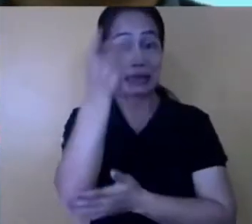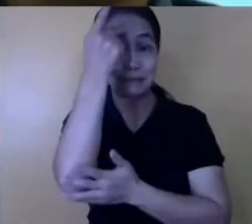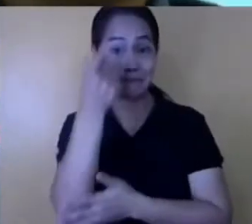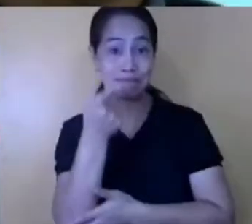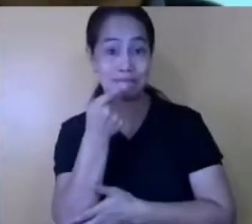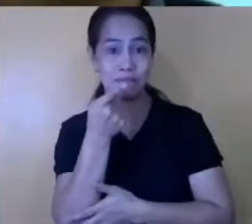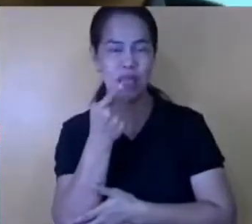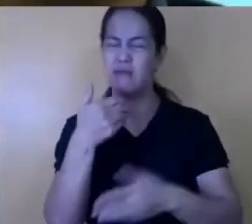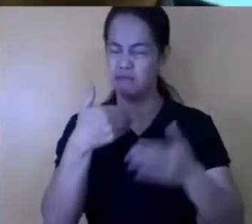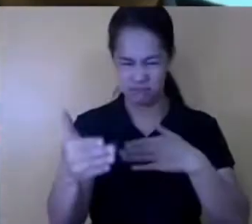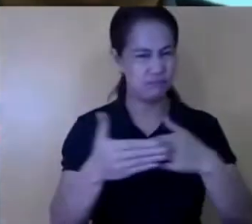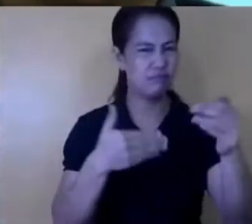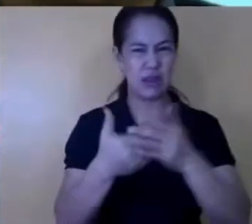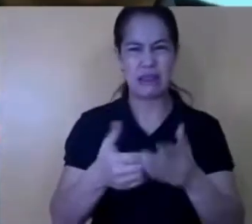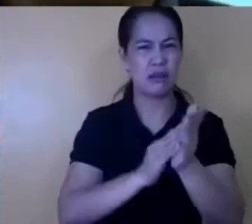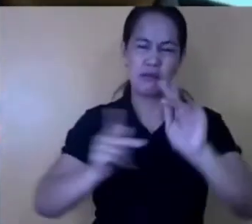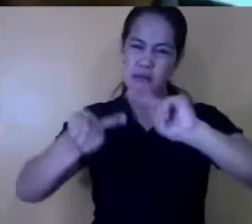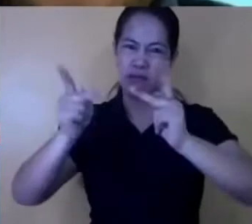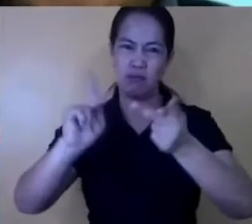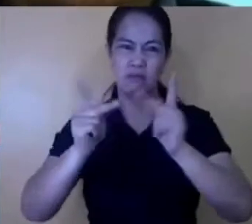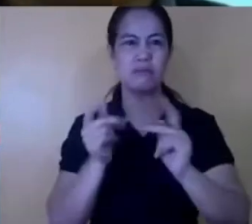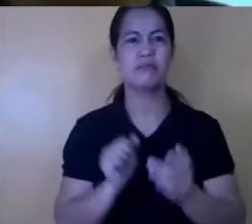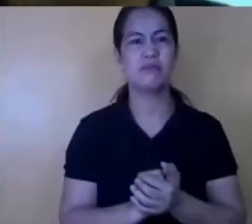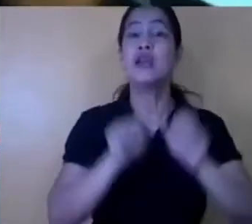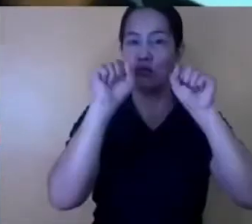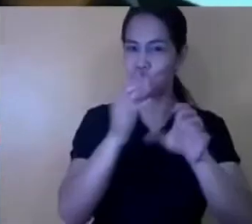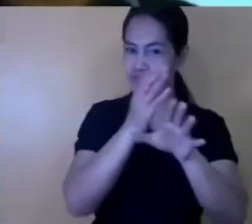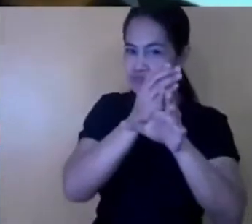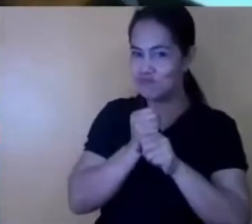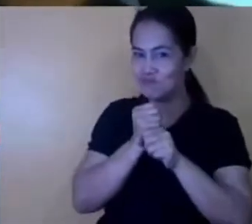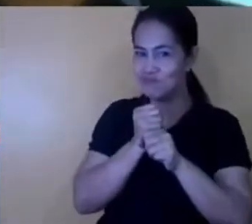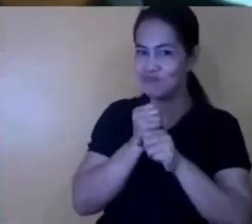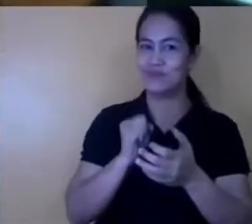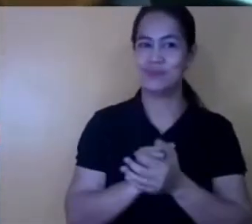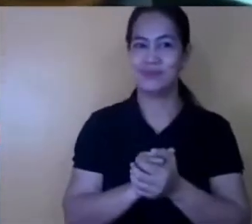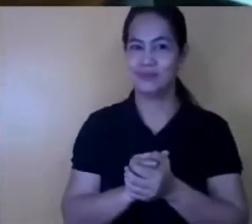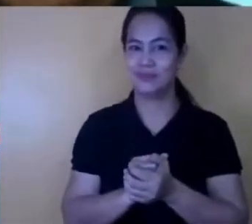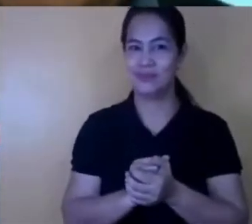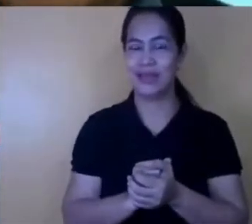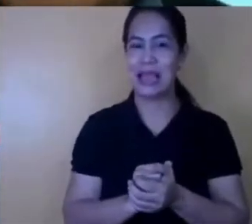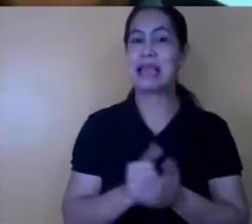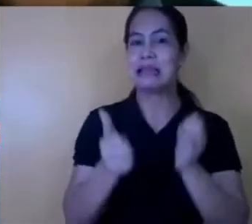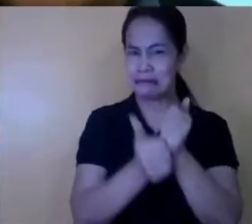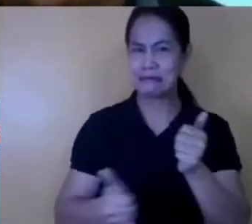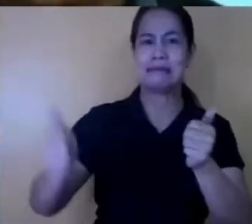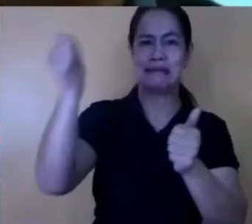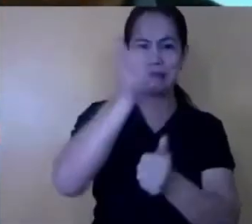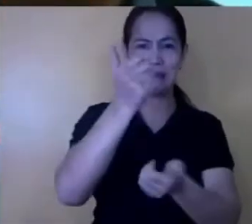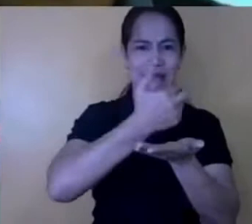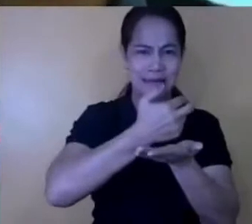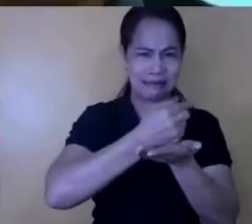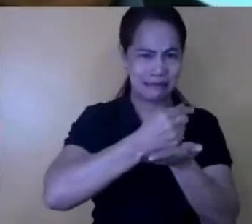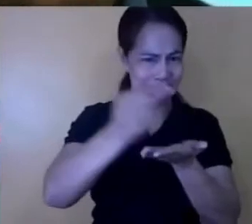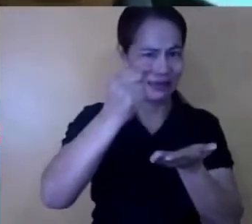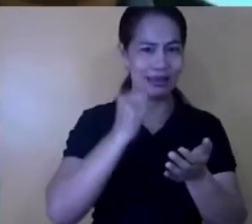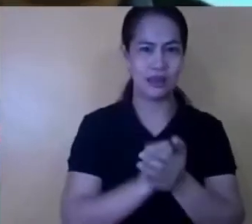came from different school stakeholders, you get an outstanding rating. It says here, no, as evidenced by at